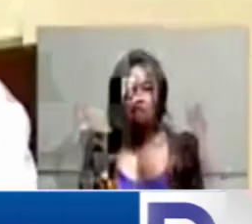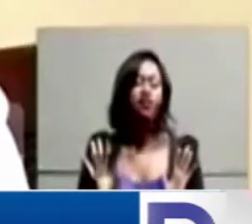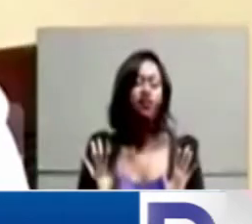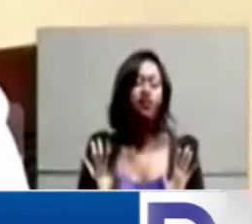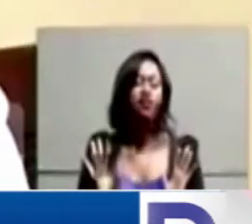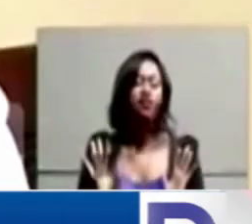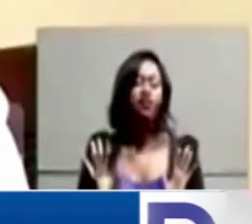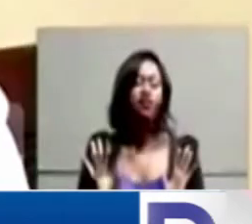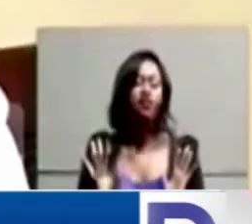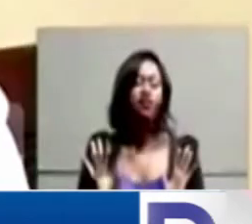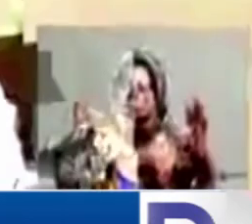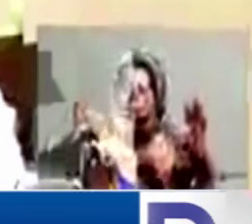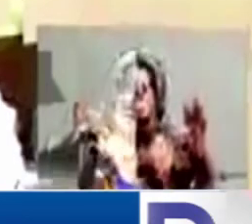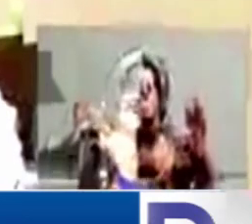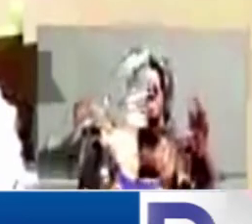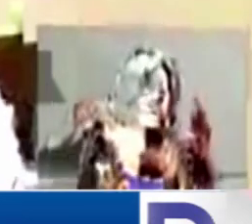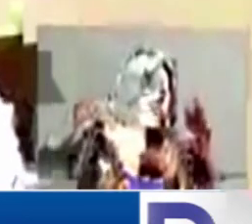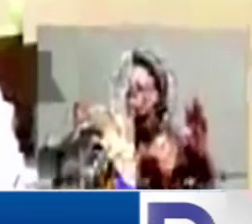hand,